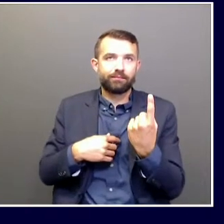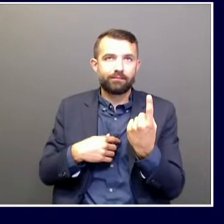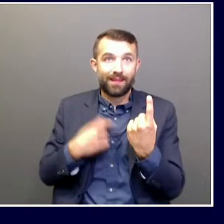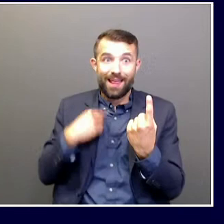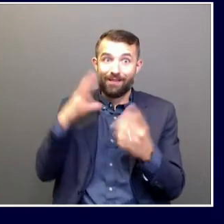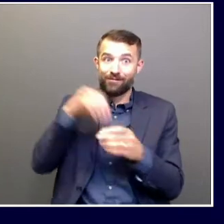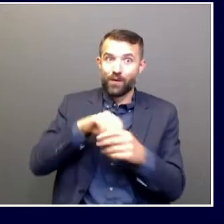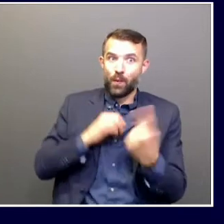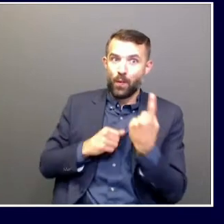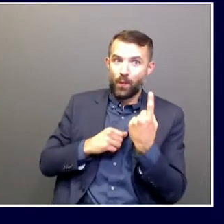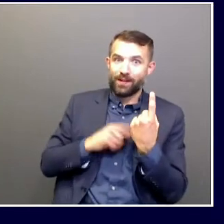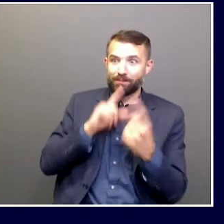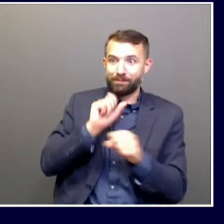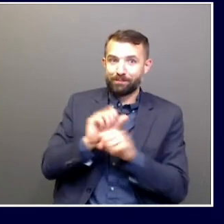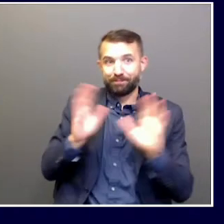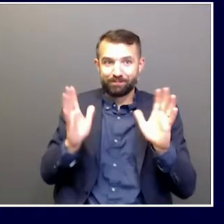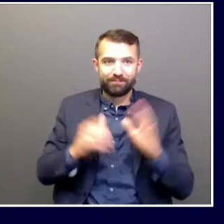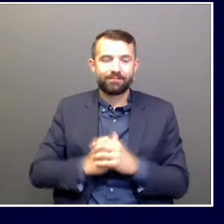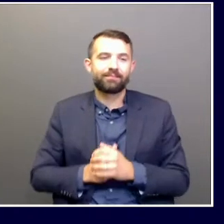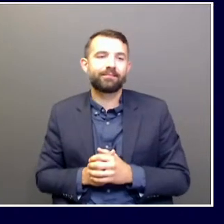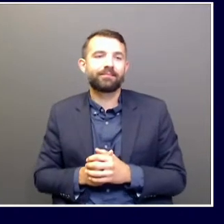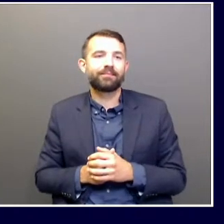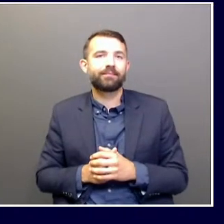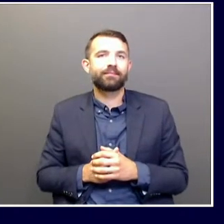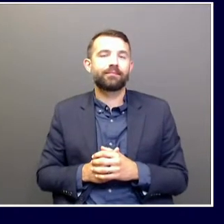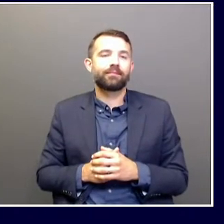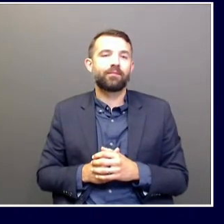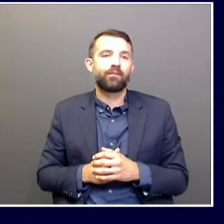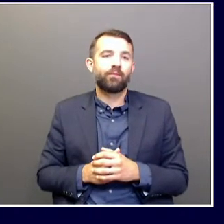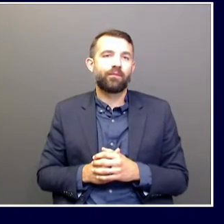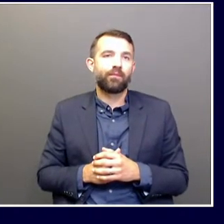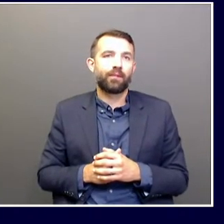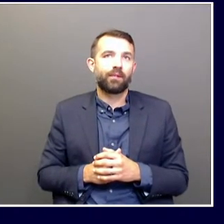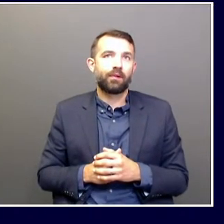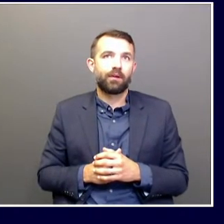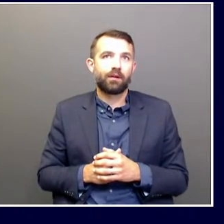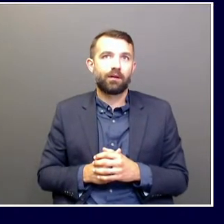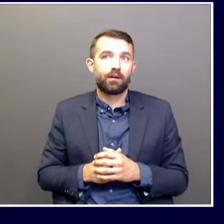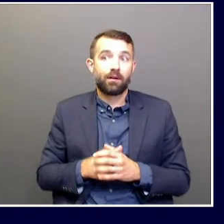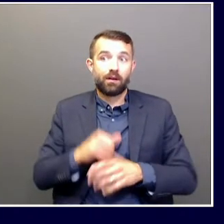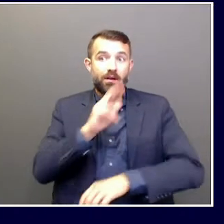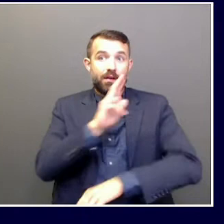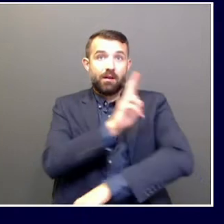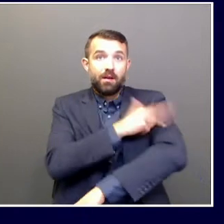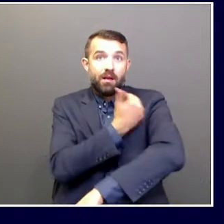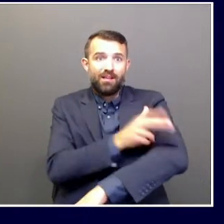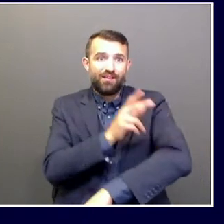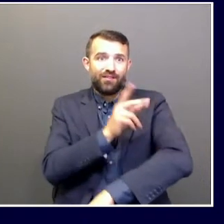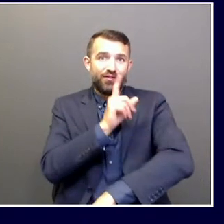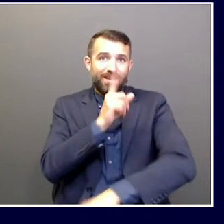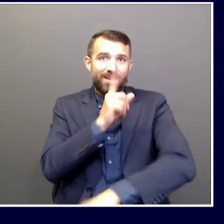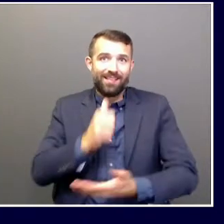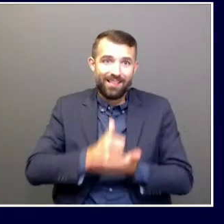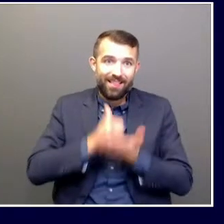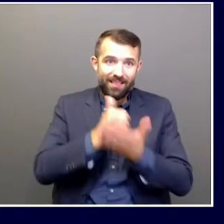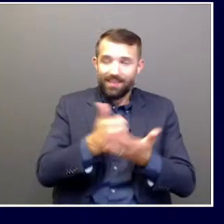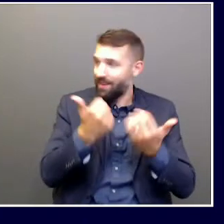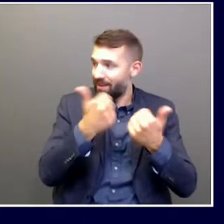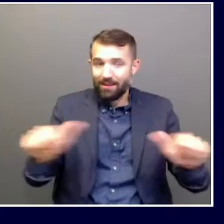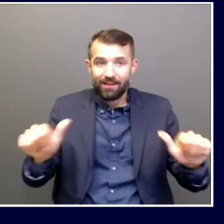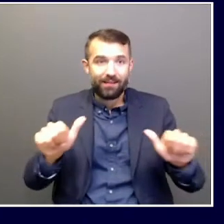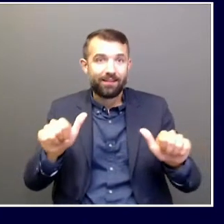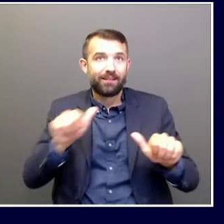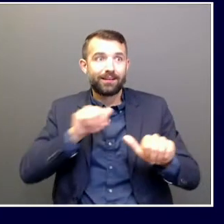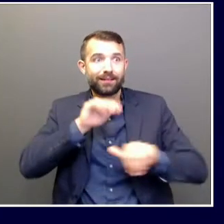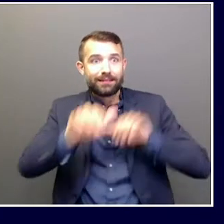and they're two very different, but that's part of messaging that they're helping with, and we're doing messaging. If you see on TV and